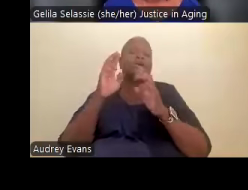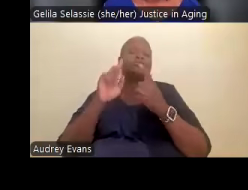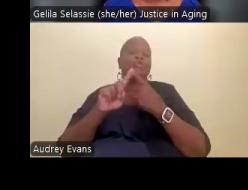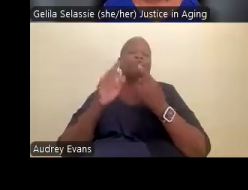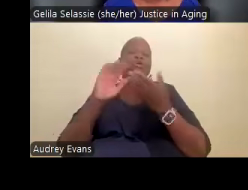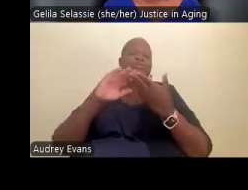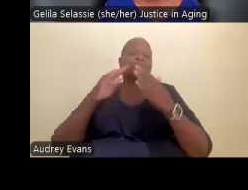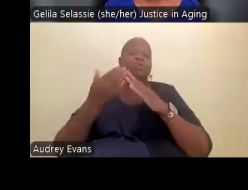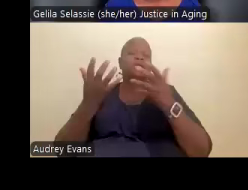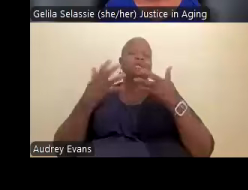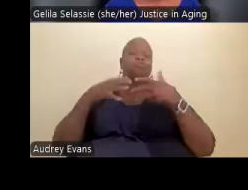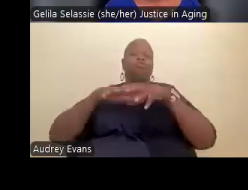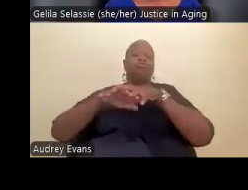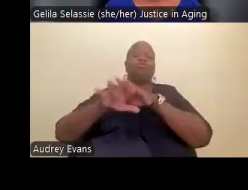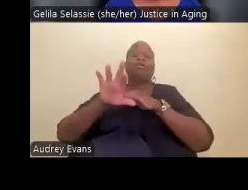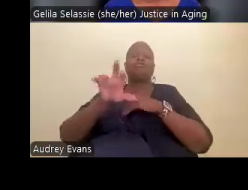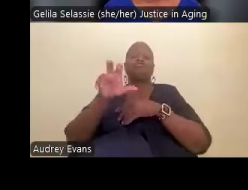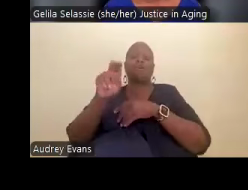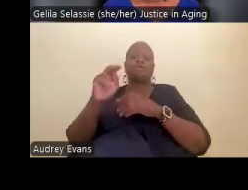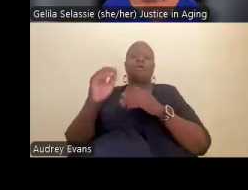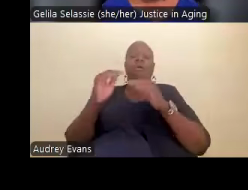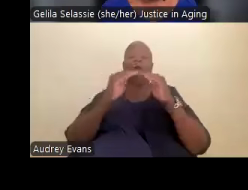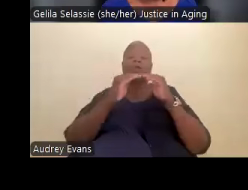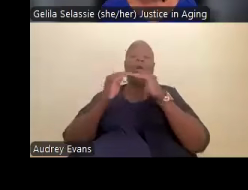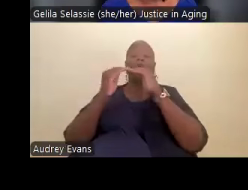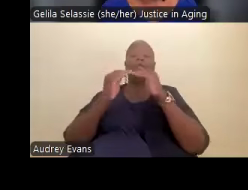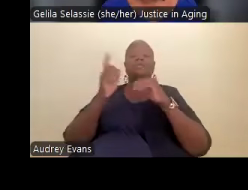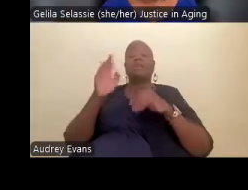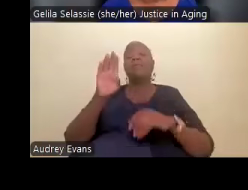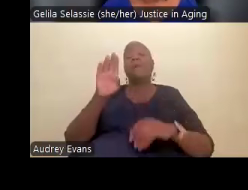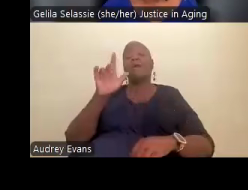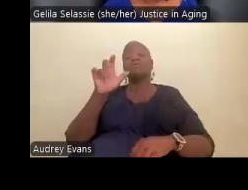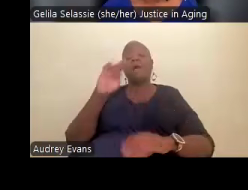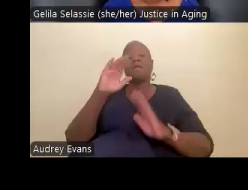integration. So a lot of our colleagues at the Bazelon Center for